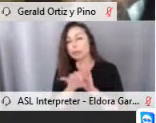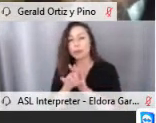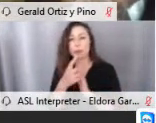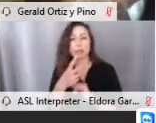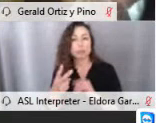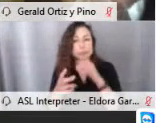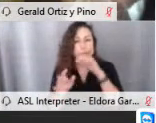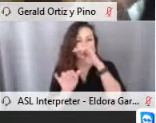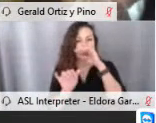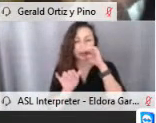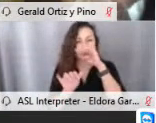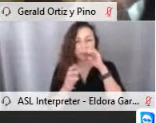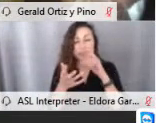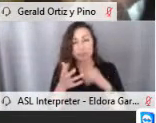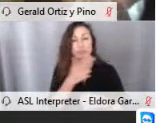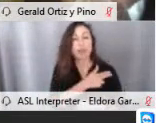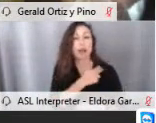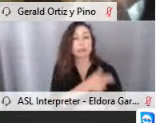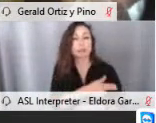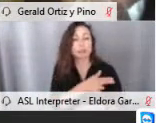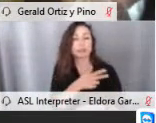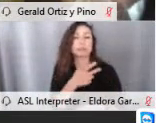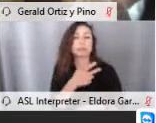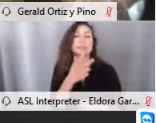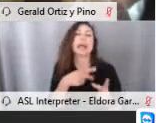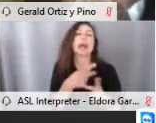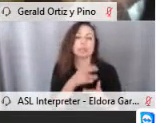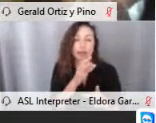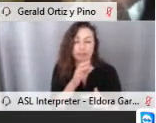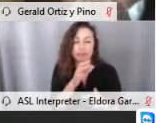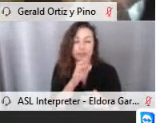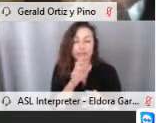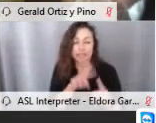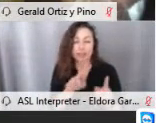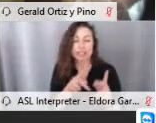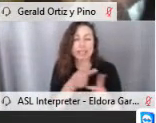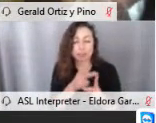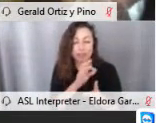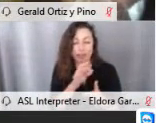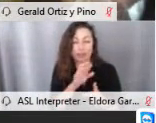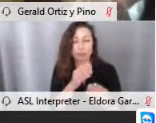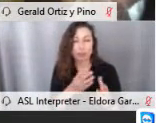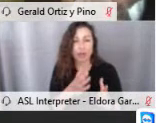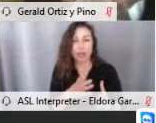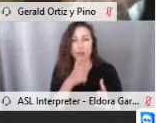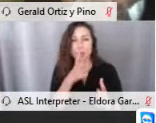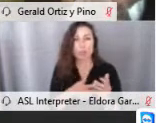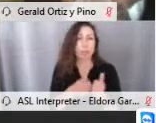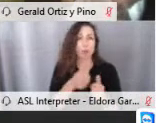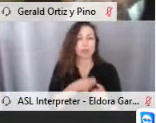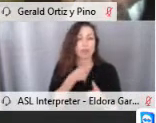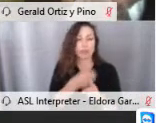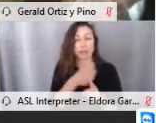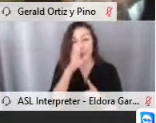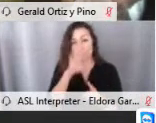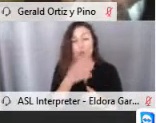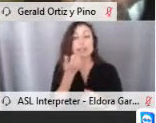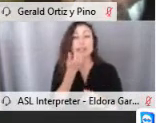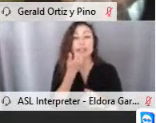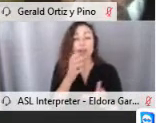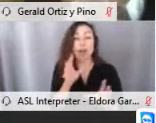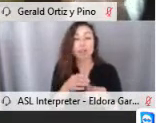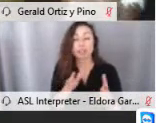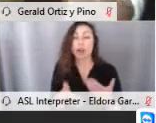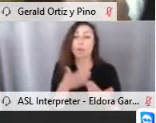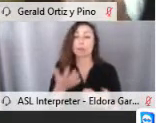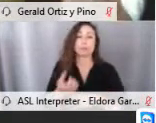see hospital claim. We picked a couple of types of providers that would be most affected by the pandemic. You remember dental offices almost shut